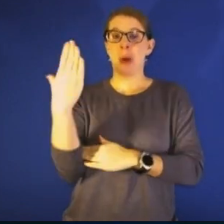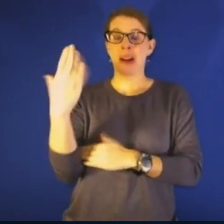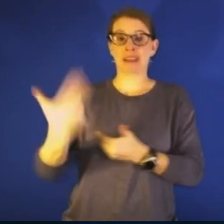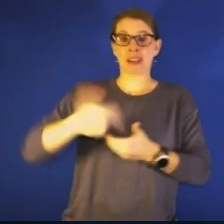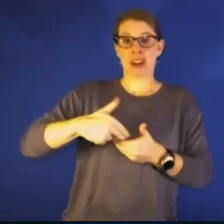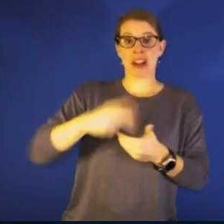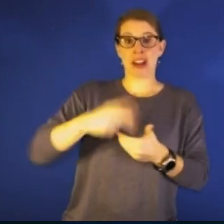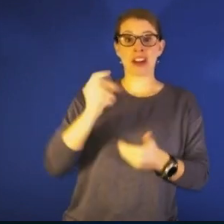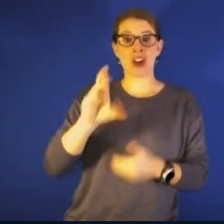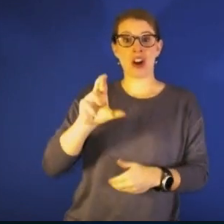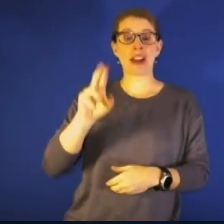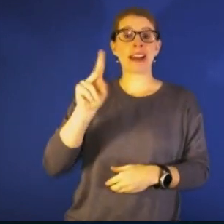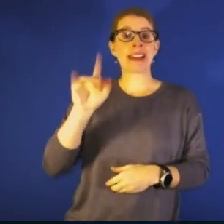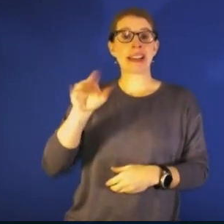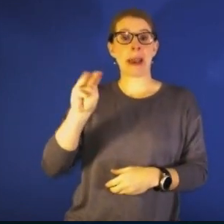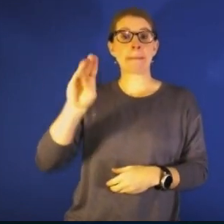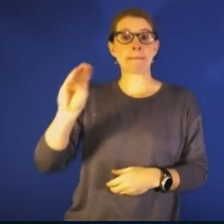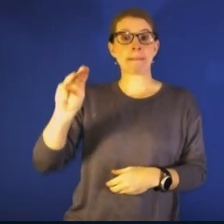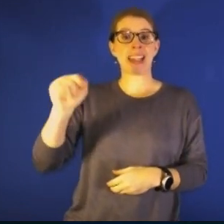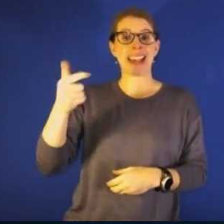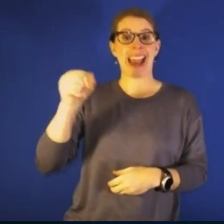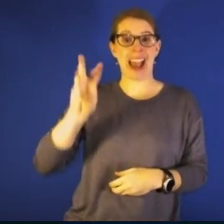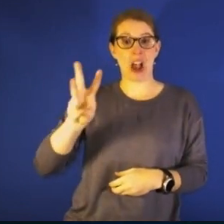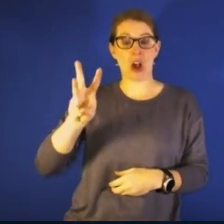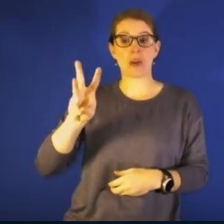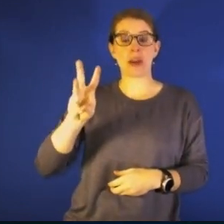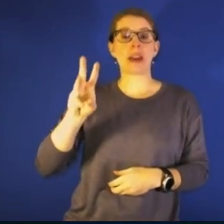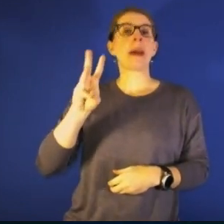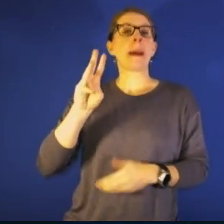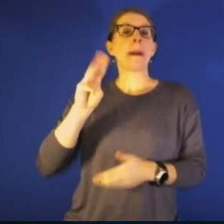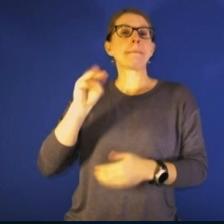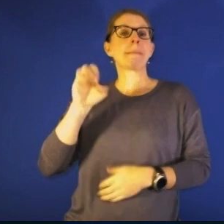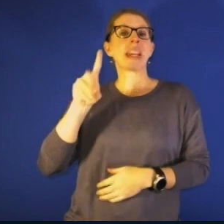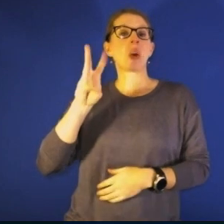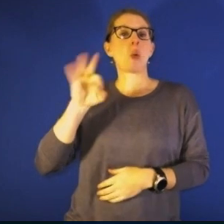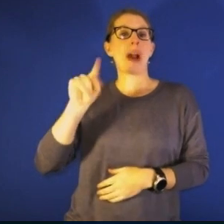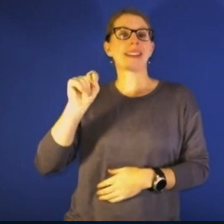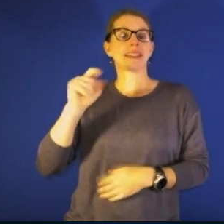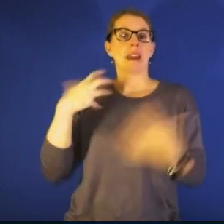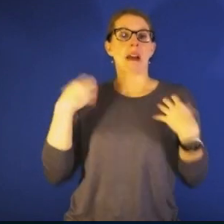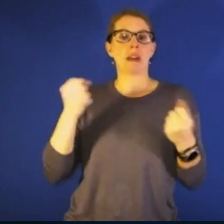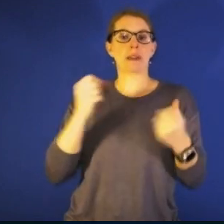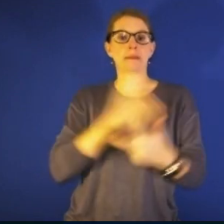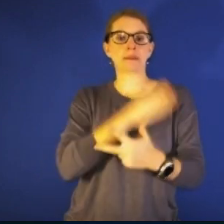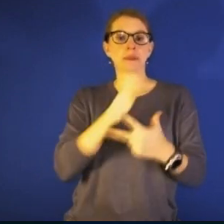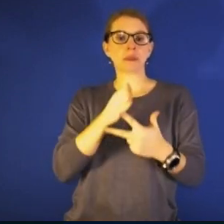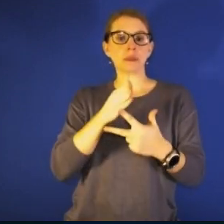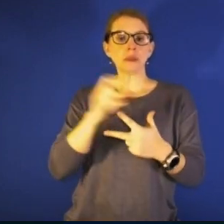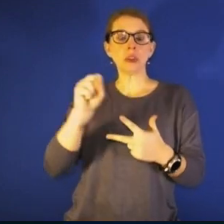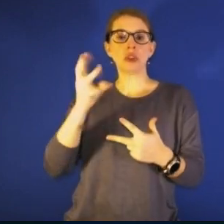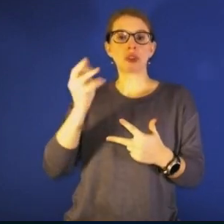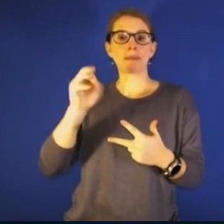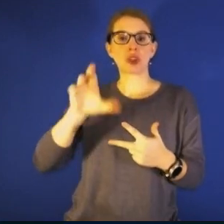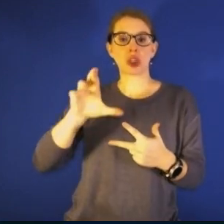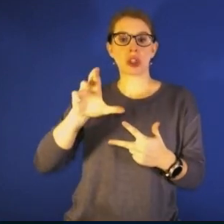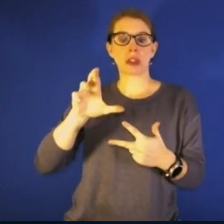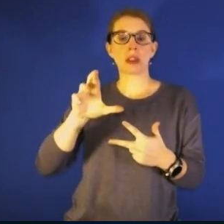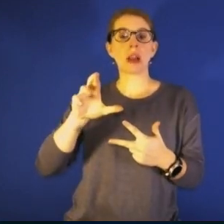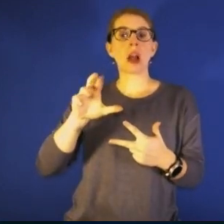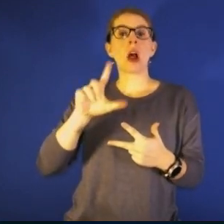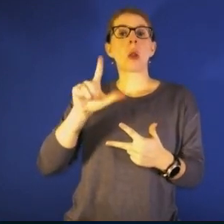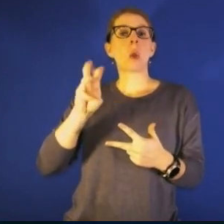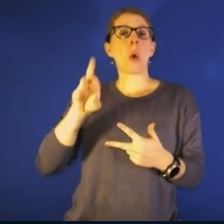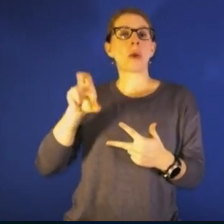Kim Megow, Chief Medical Officer, HCA Midwest Health. Also, Jennifer Schrimsher, infectious disease physician at Lawrence Hospital